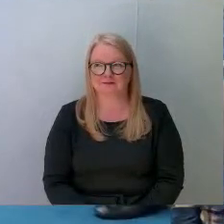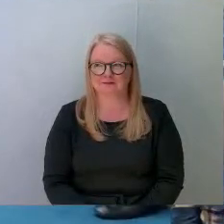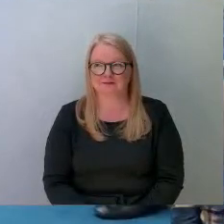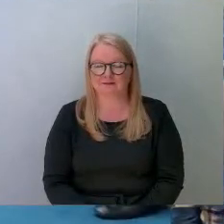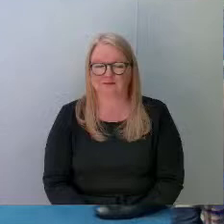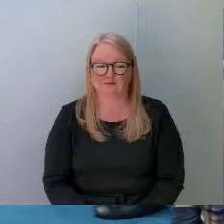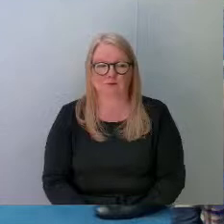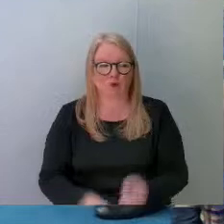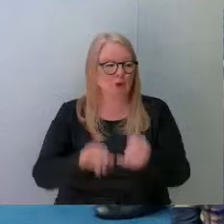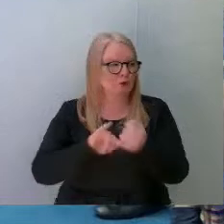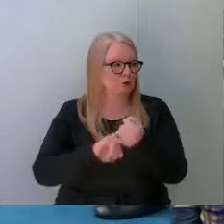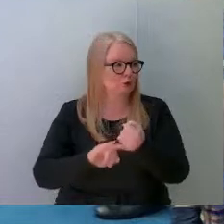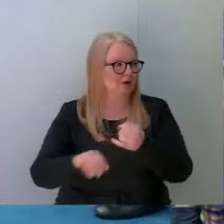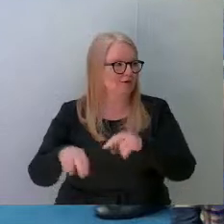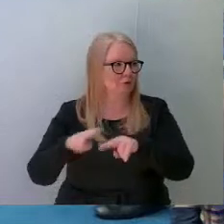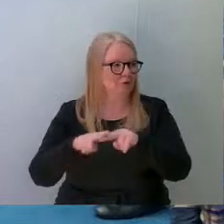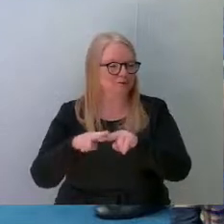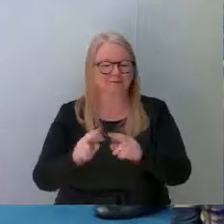Sue Fung.